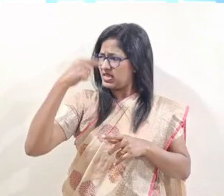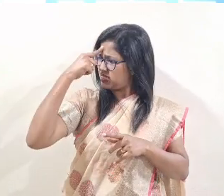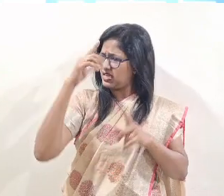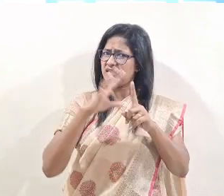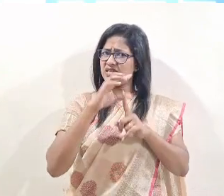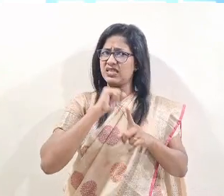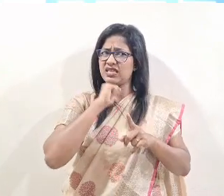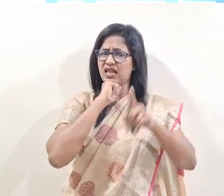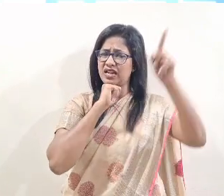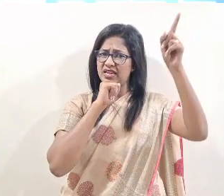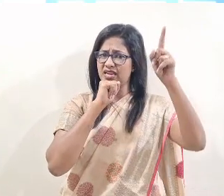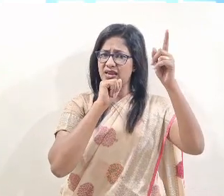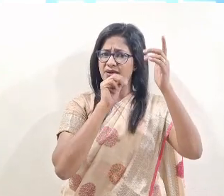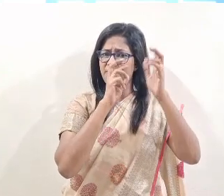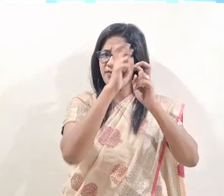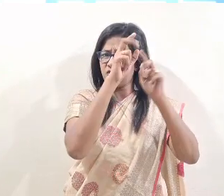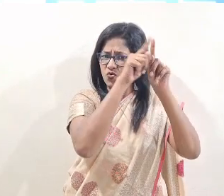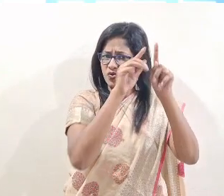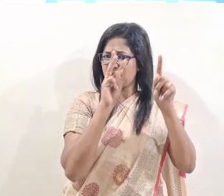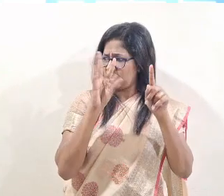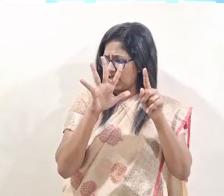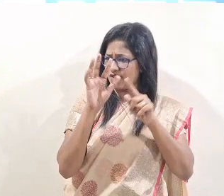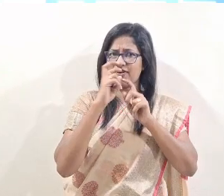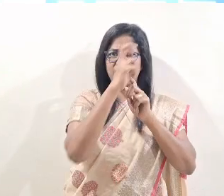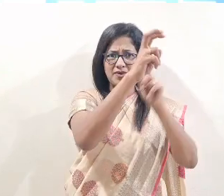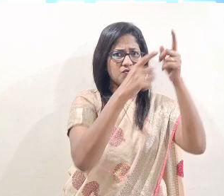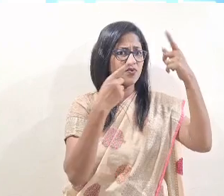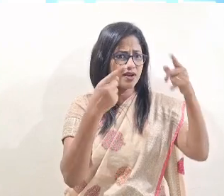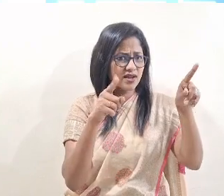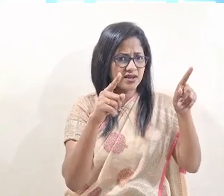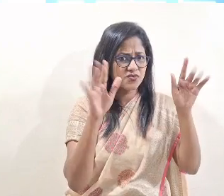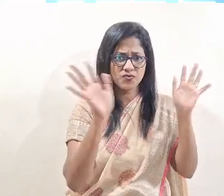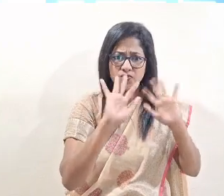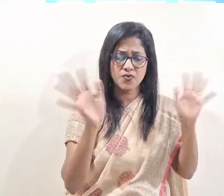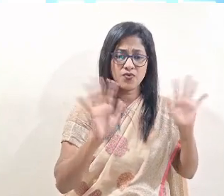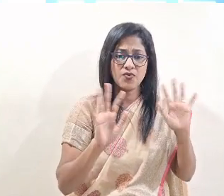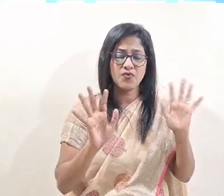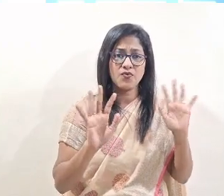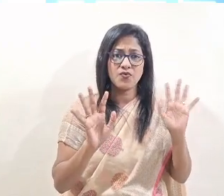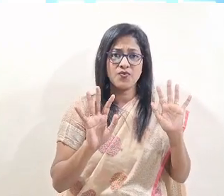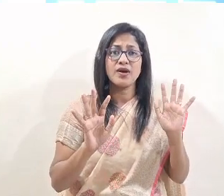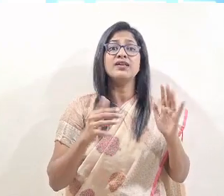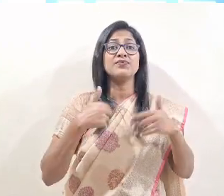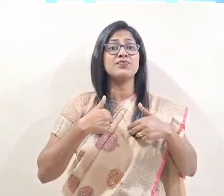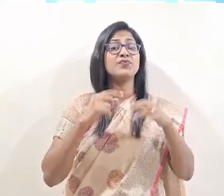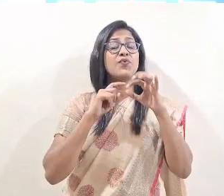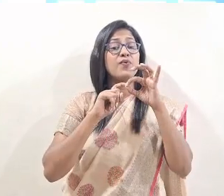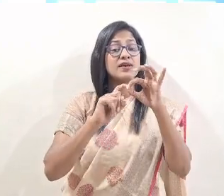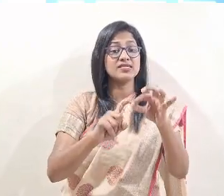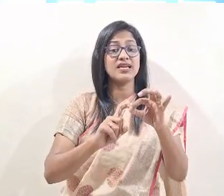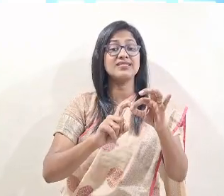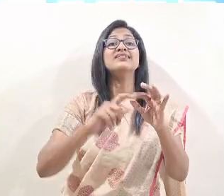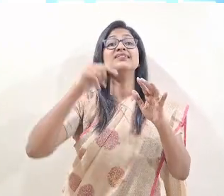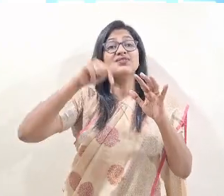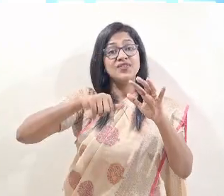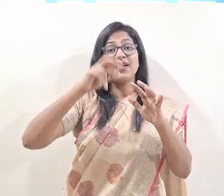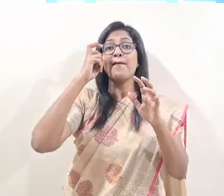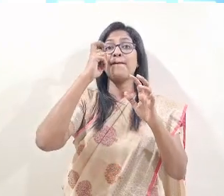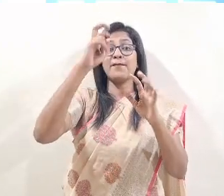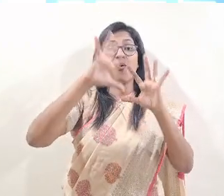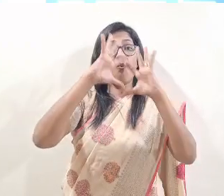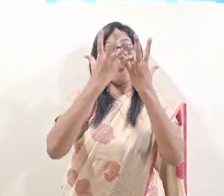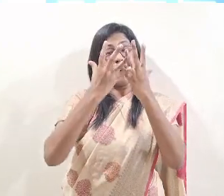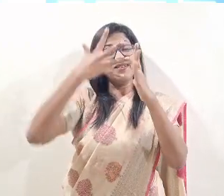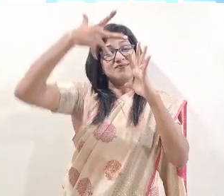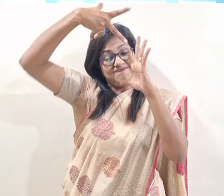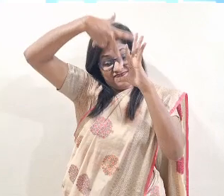had something like 35 meters. No. Okay. So my question is, which is the deepest metro station